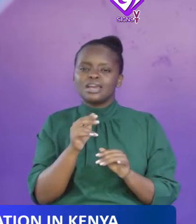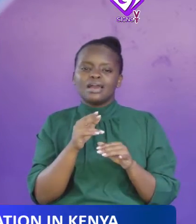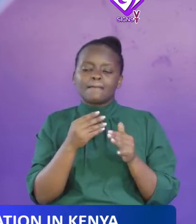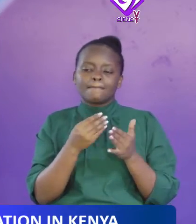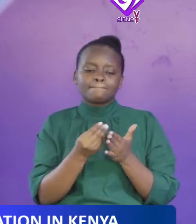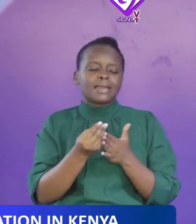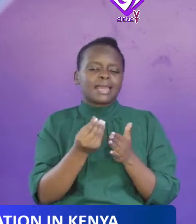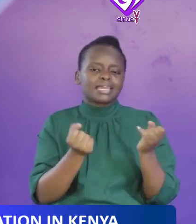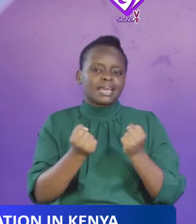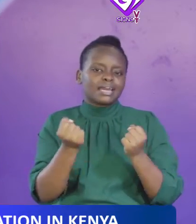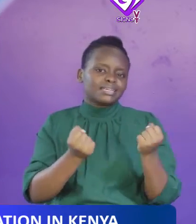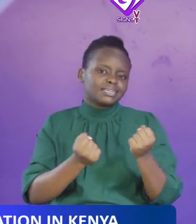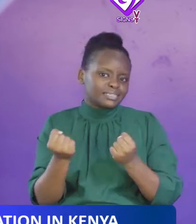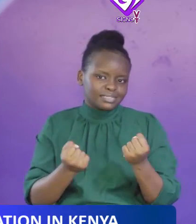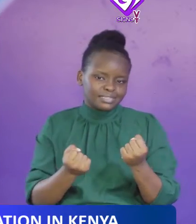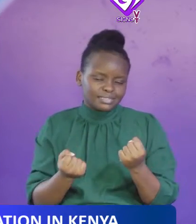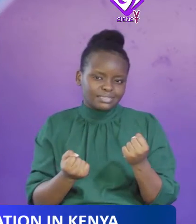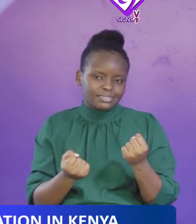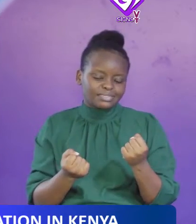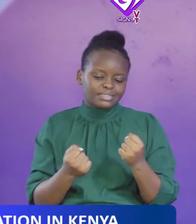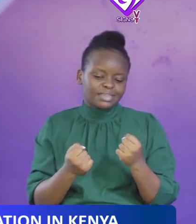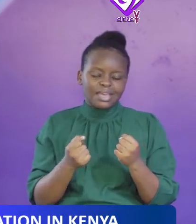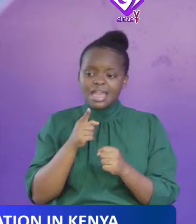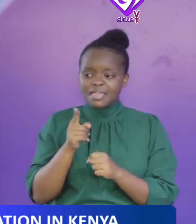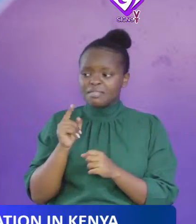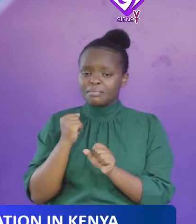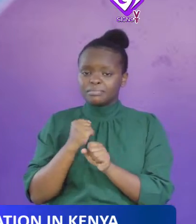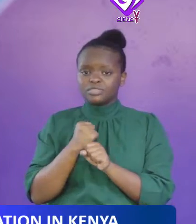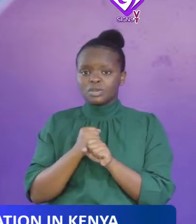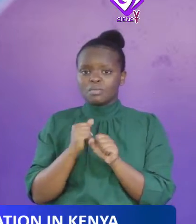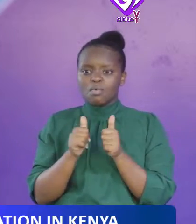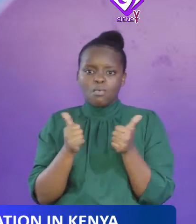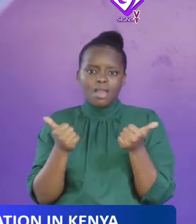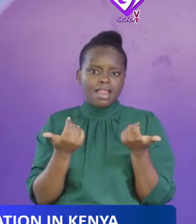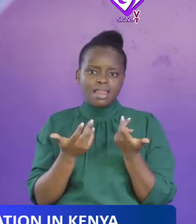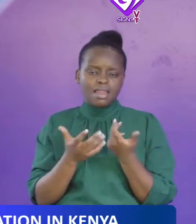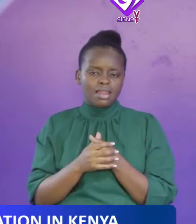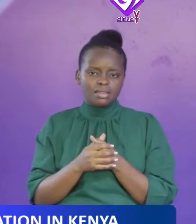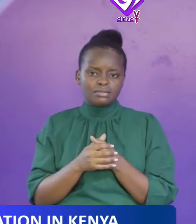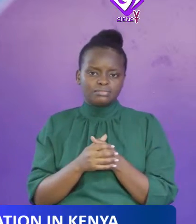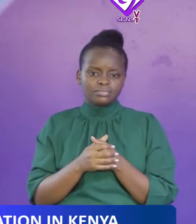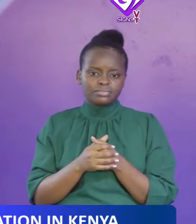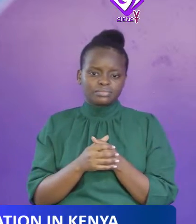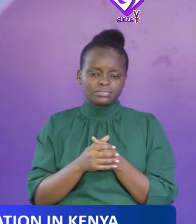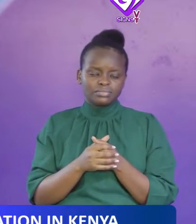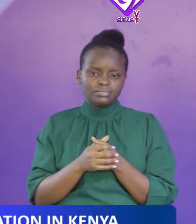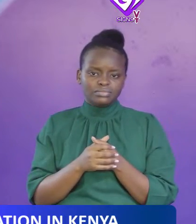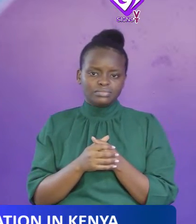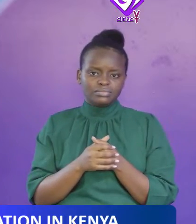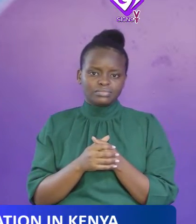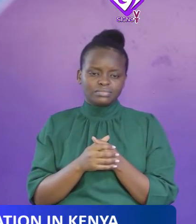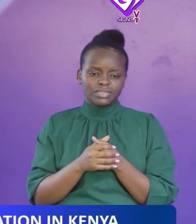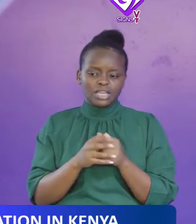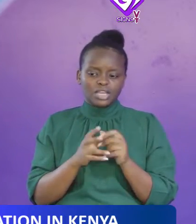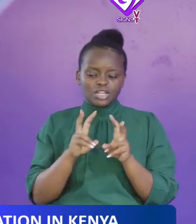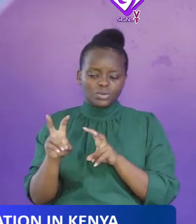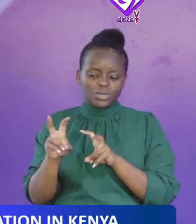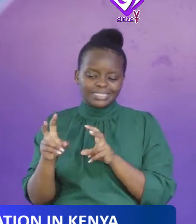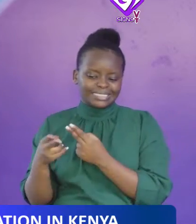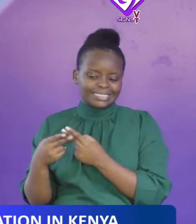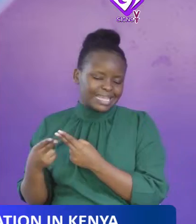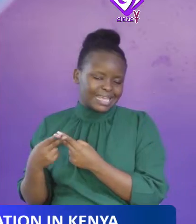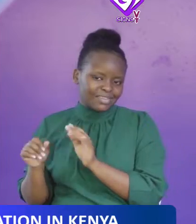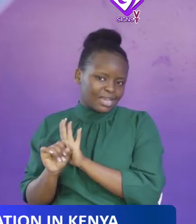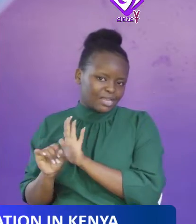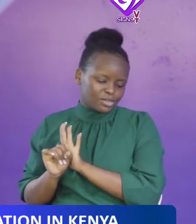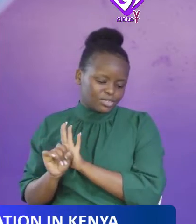repaired. Yeah. And they're doing the job efficiently. So let's not look at austerity so much, but